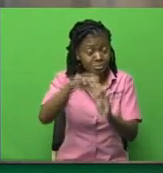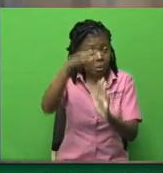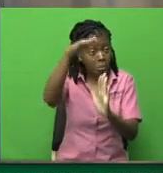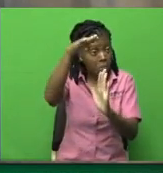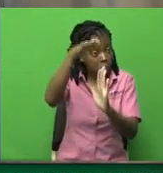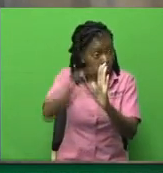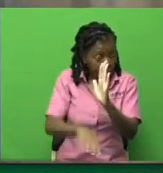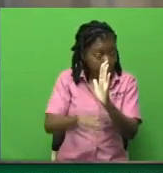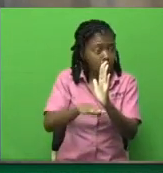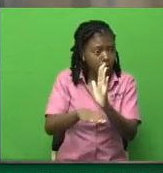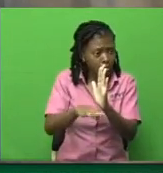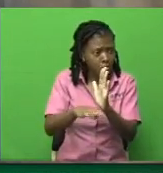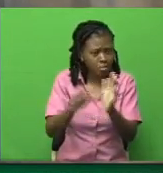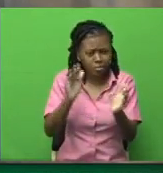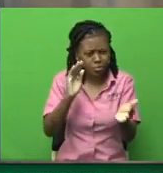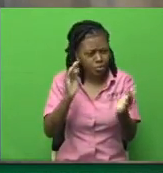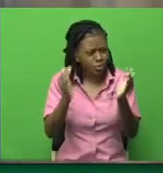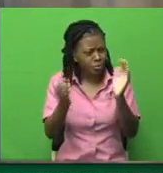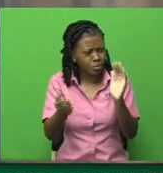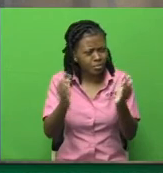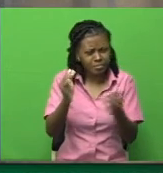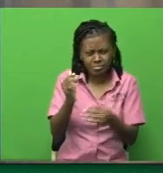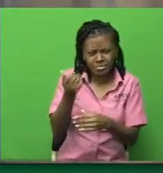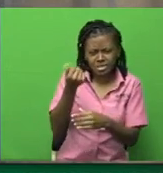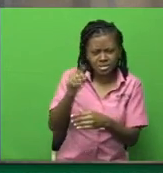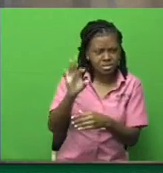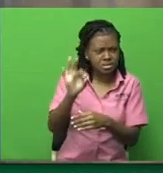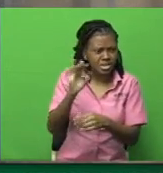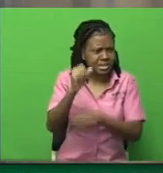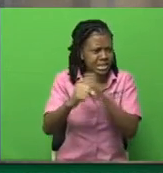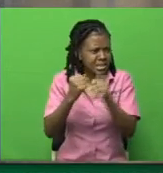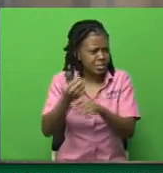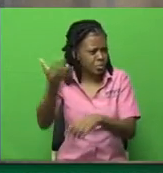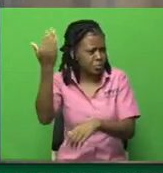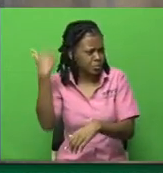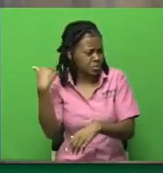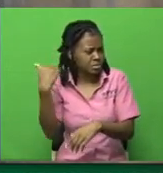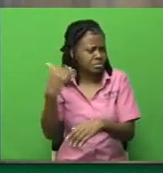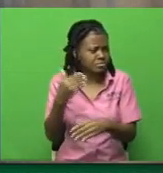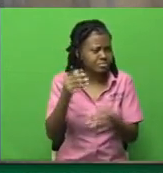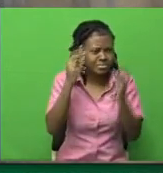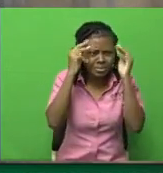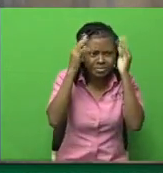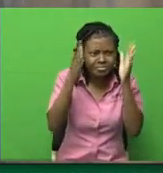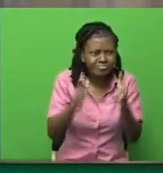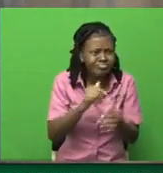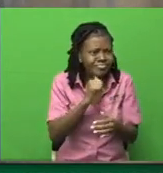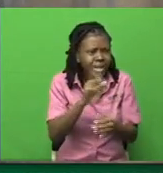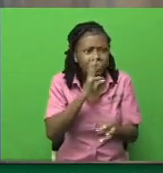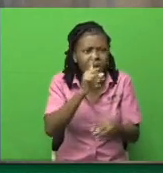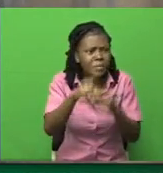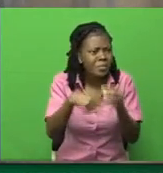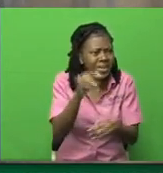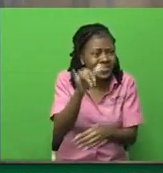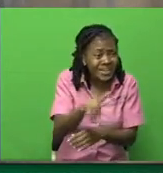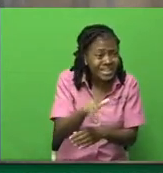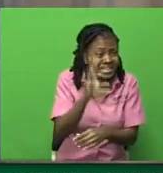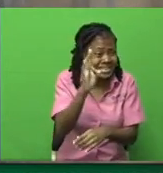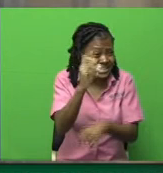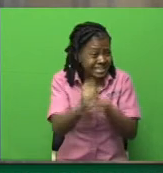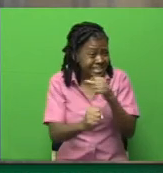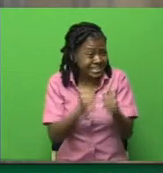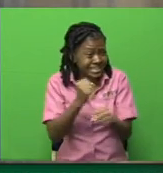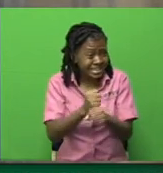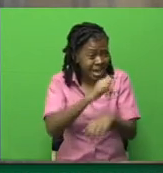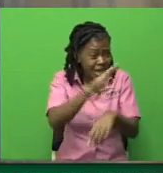ago did not get the attention of the minister at all nothing was talked about that in the last seven years natural gas